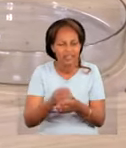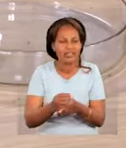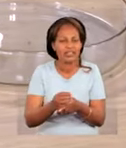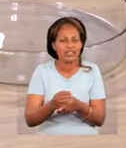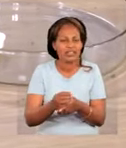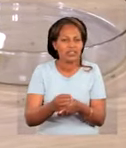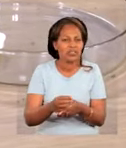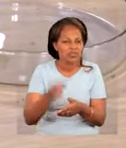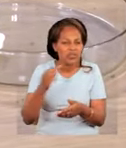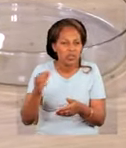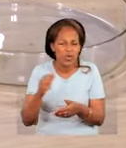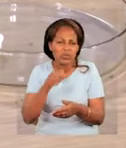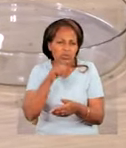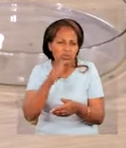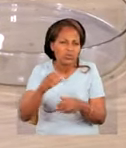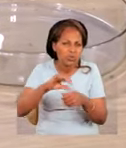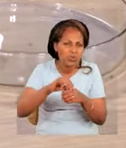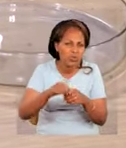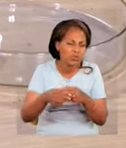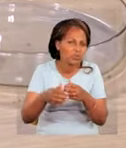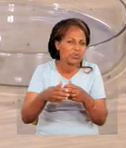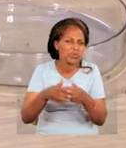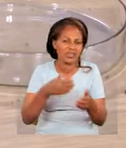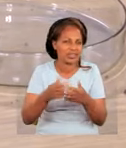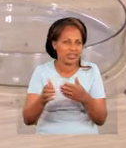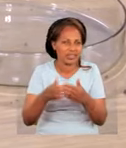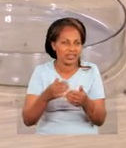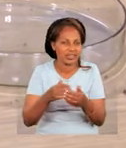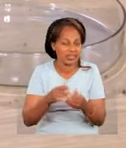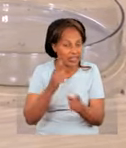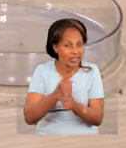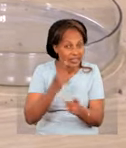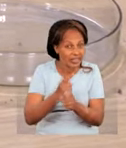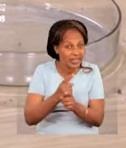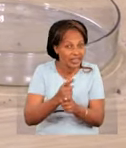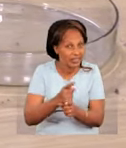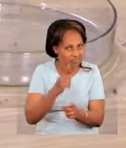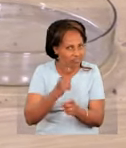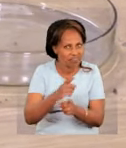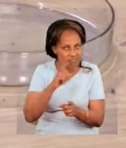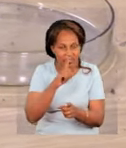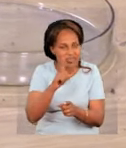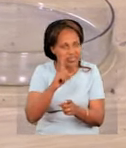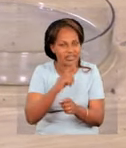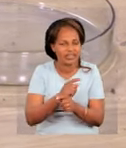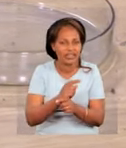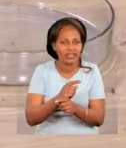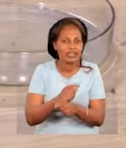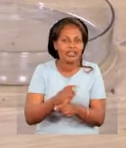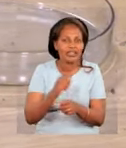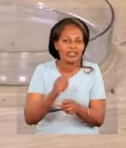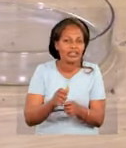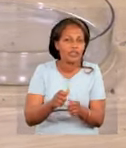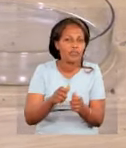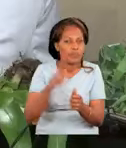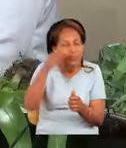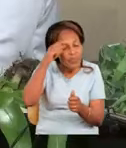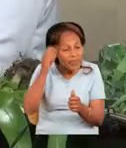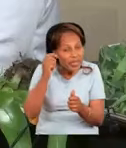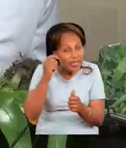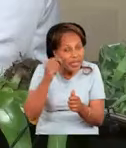did not remove easily. You are right actually. The bean, the pea and the chickpea